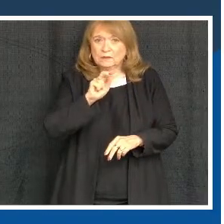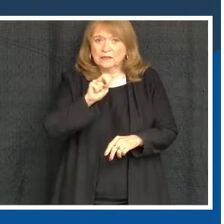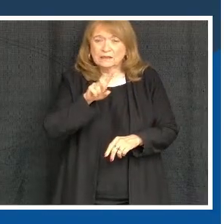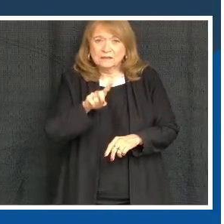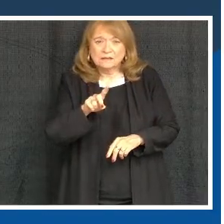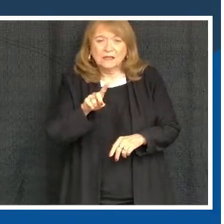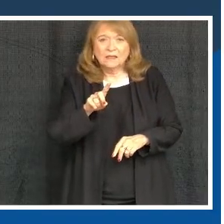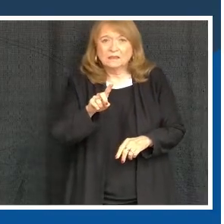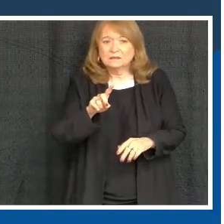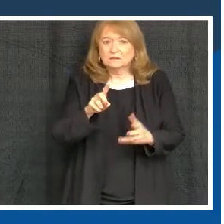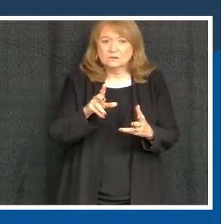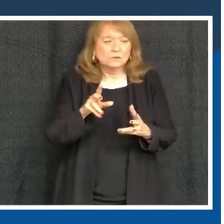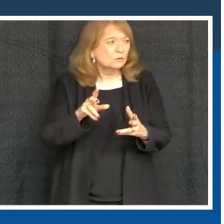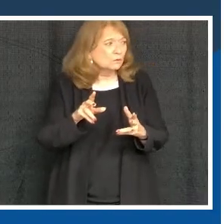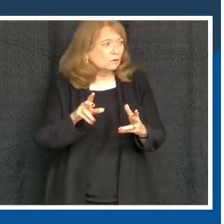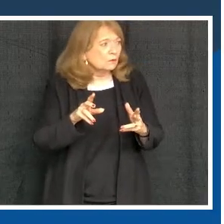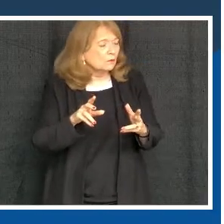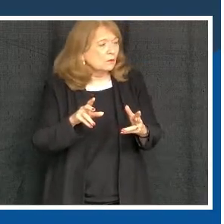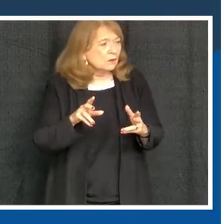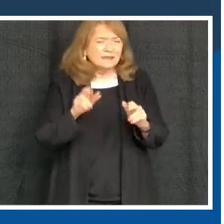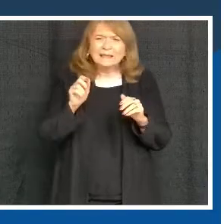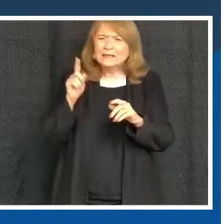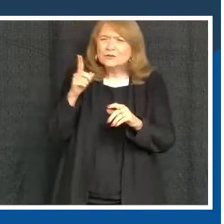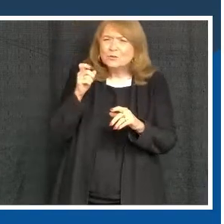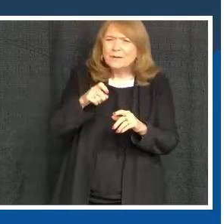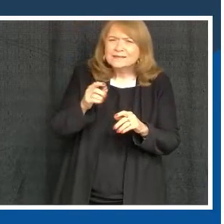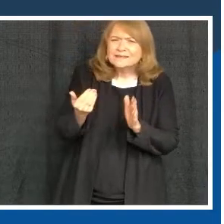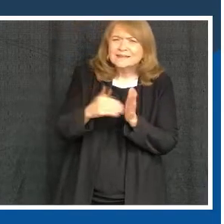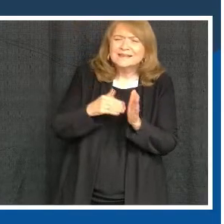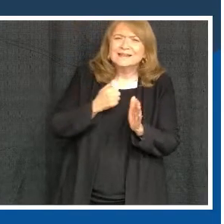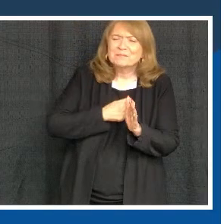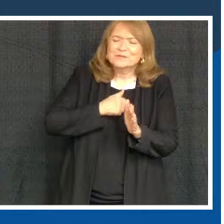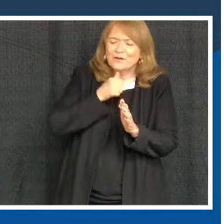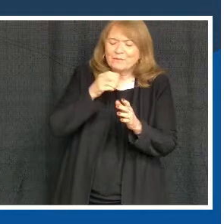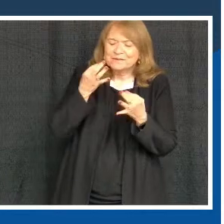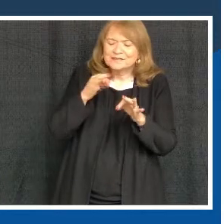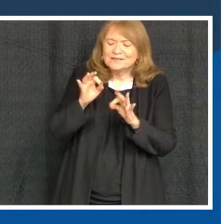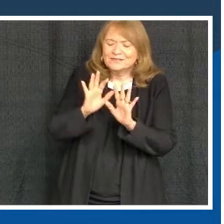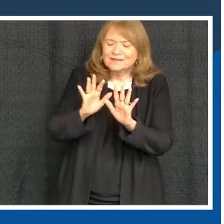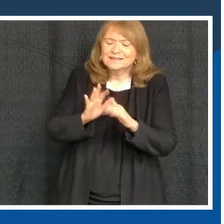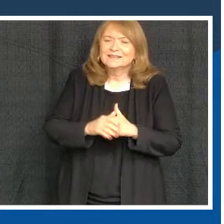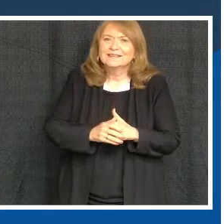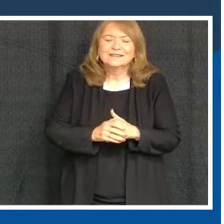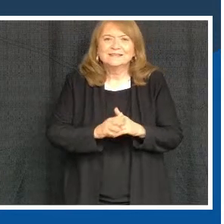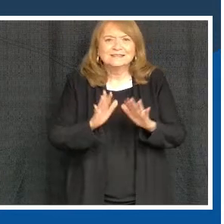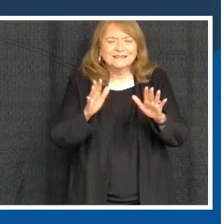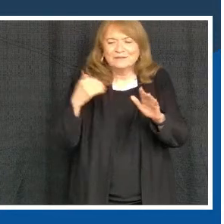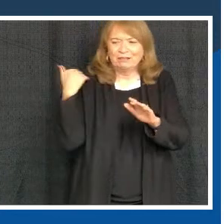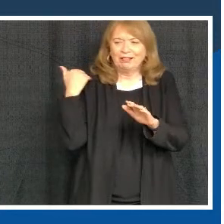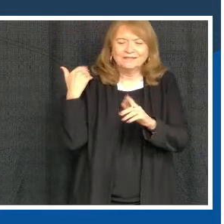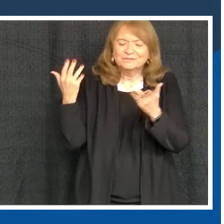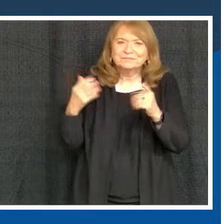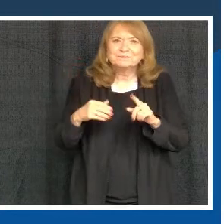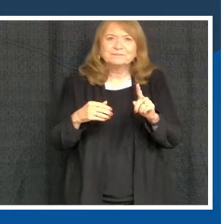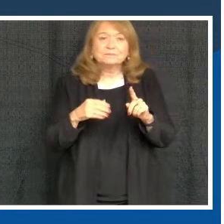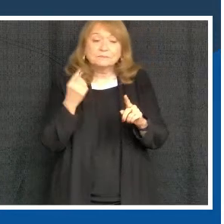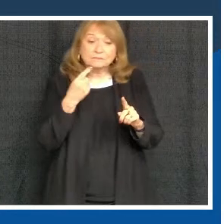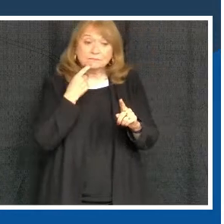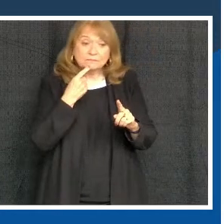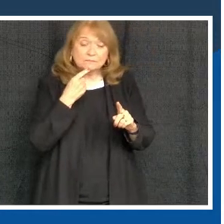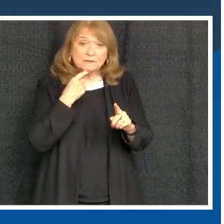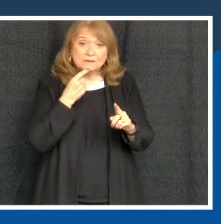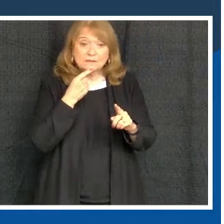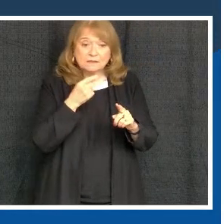or if Apologies. this were to go on? Can you ask that from scratch? I'm sorry. I was kind of walking up. Sorry. Yeah, So, Jeff was tagging me in. On here it says drainage